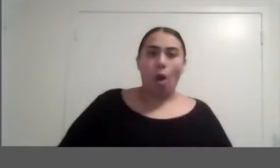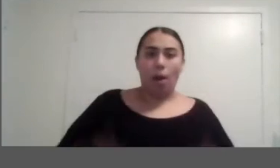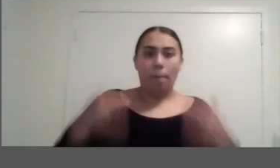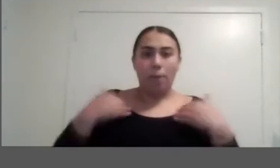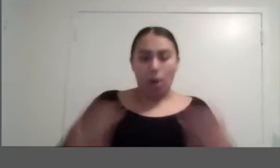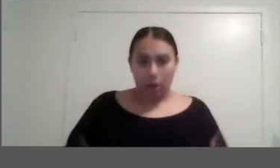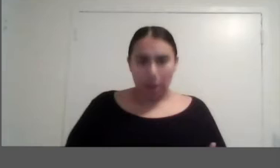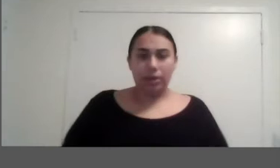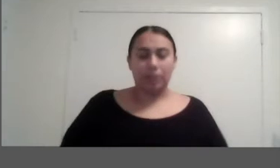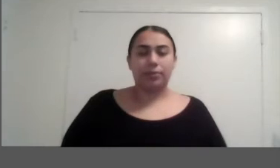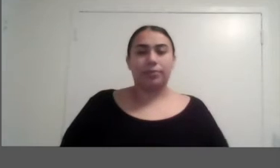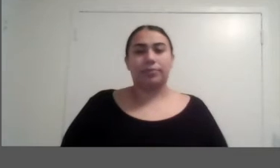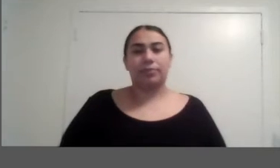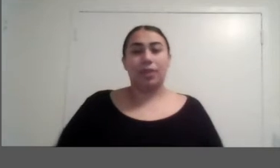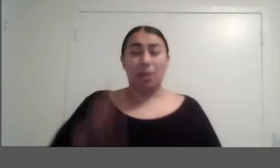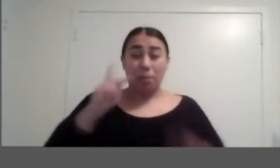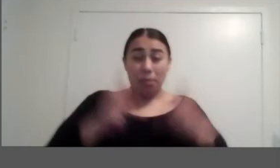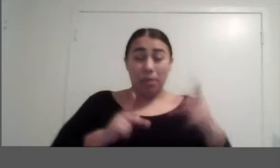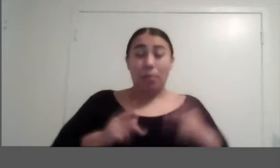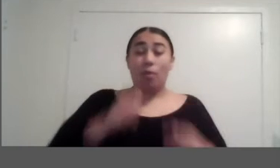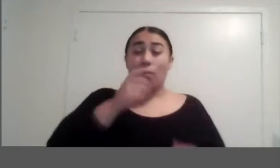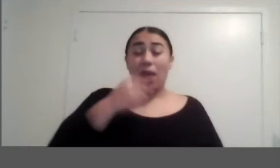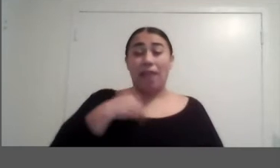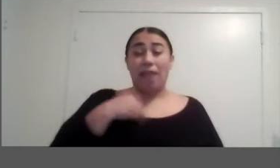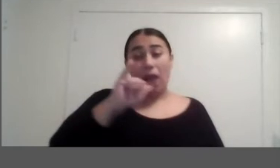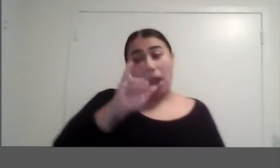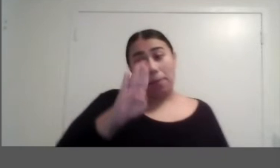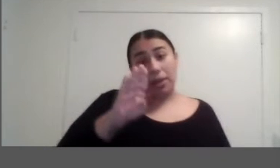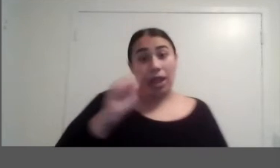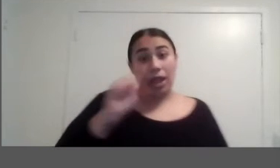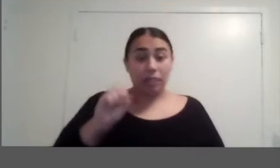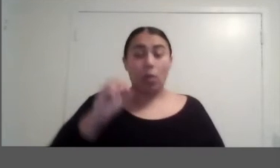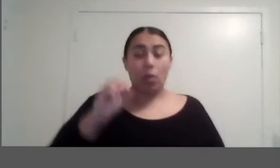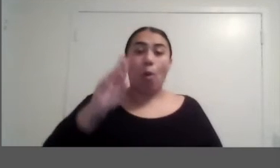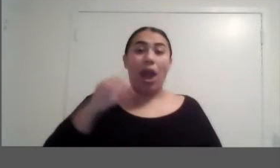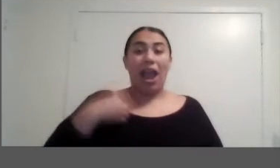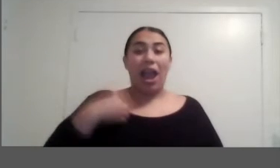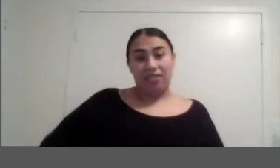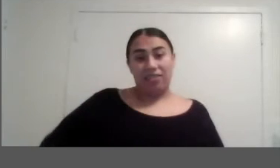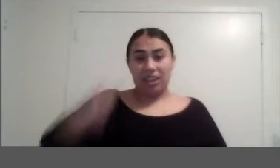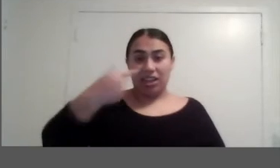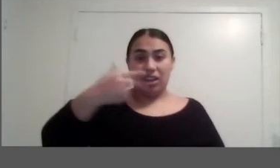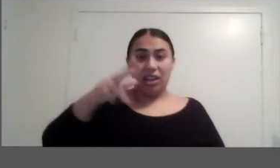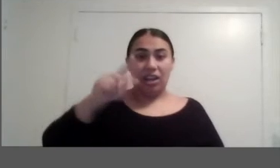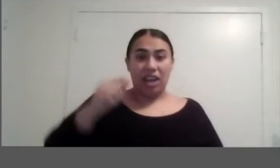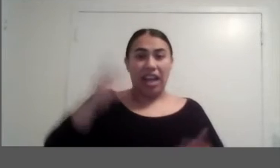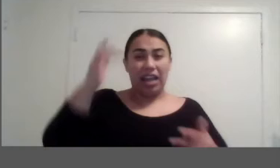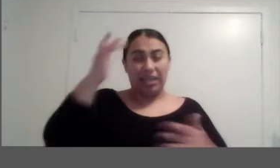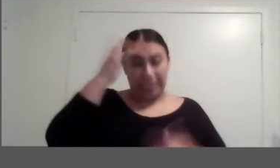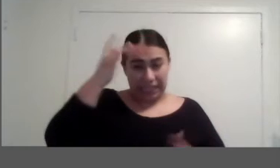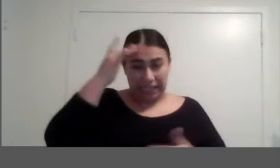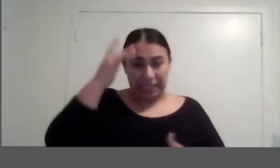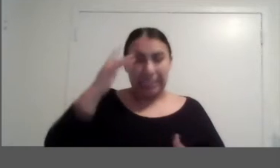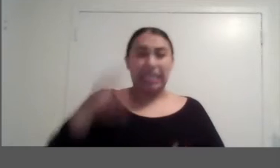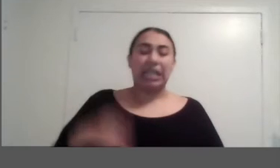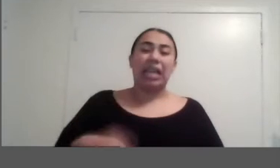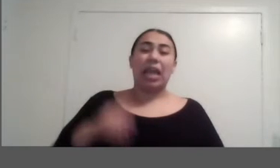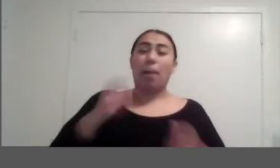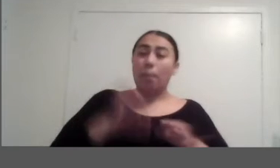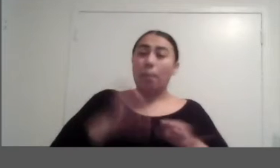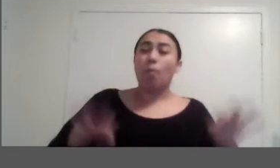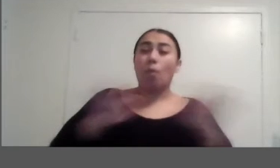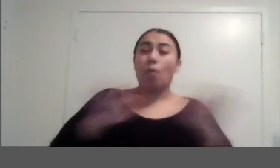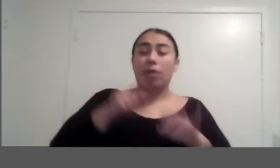person, especially those who deal with gastrointestinal issues such as IBS or irritable bowel syndrome.